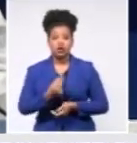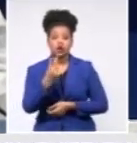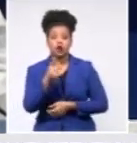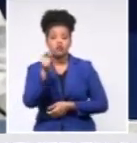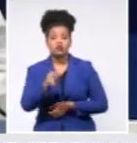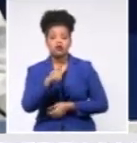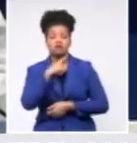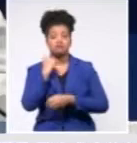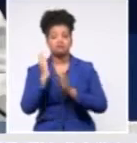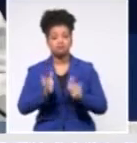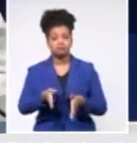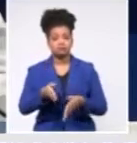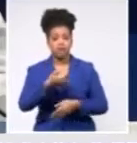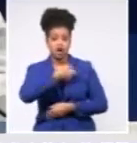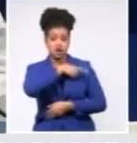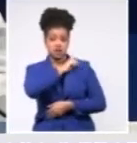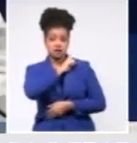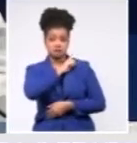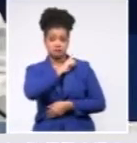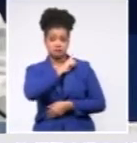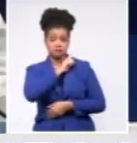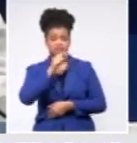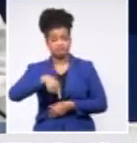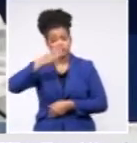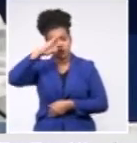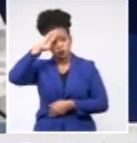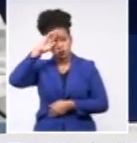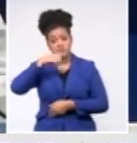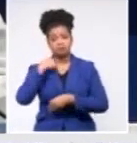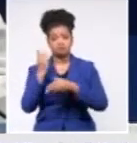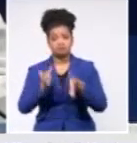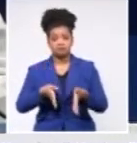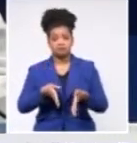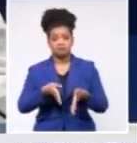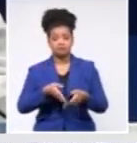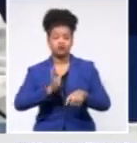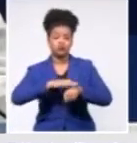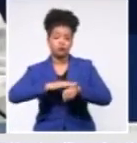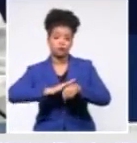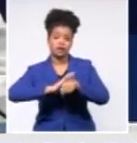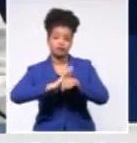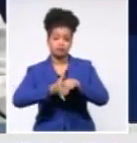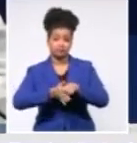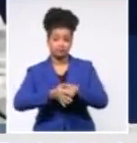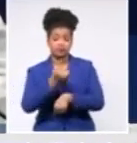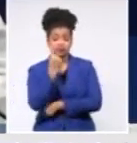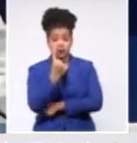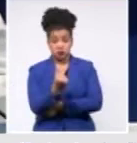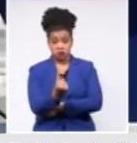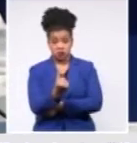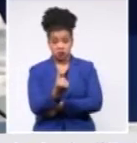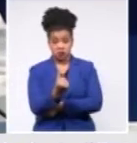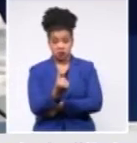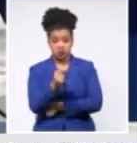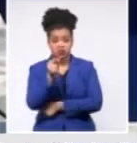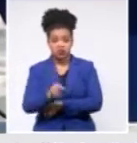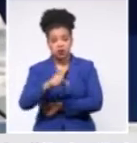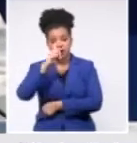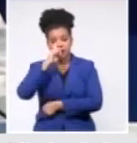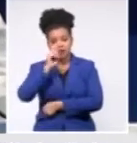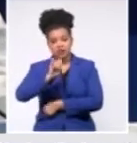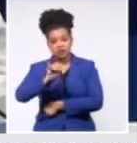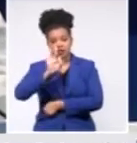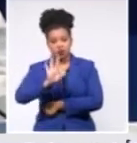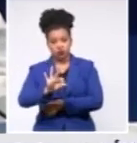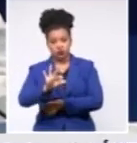with the unfortunate news of the death of 2 people with COVID-19 yesterday. The